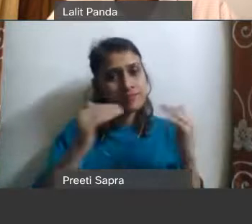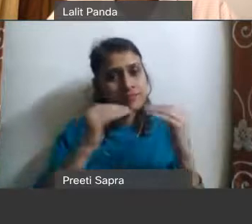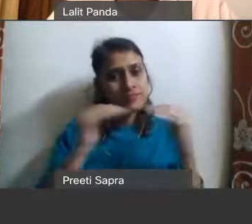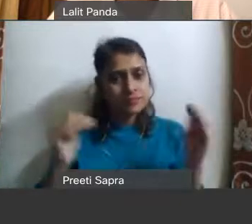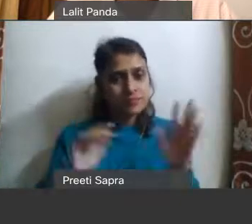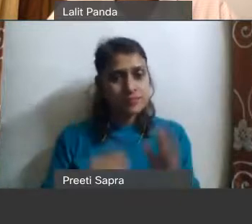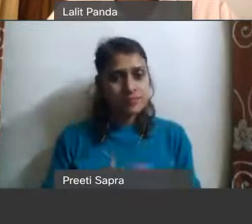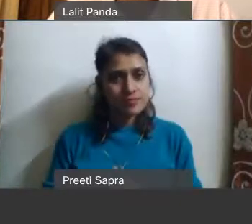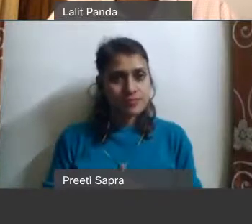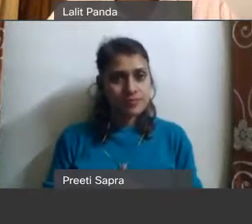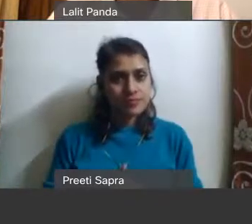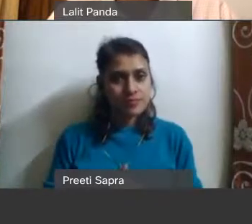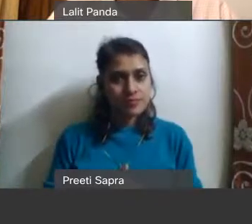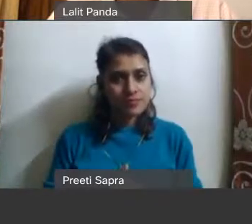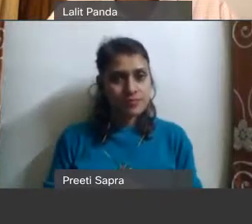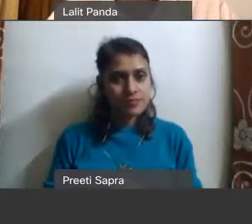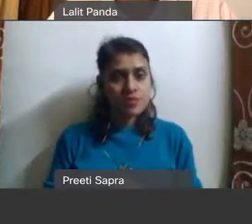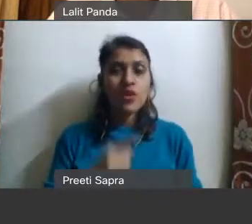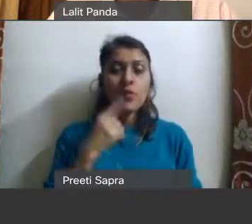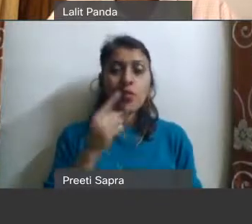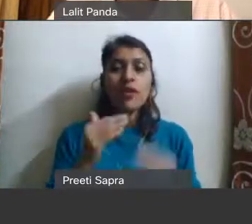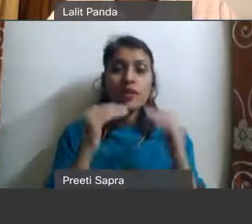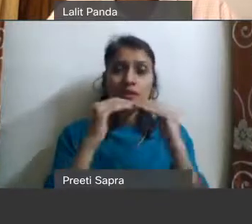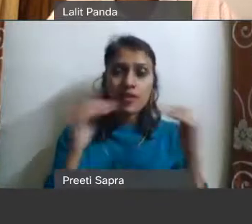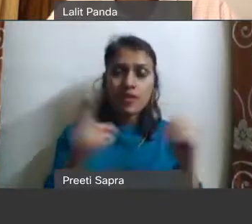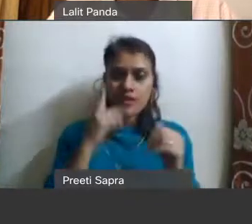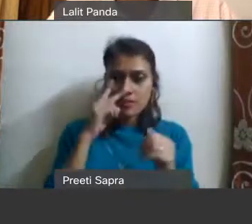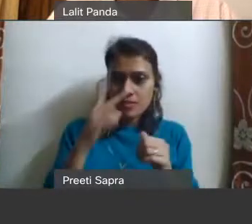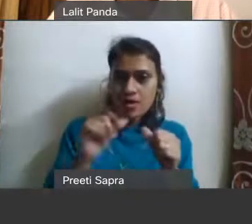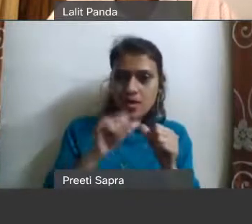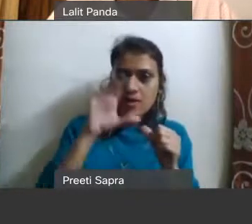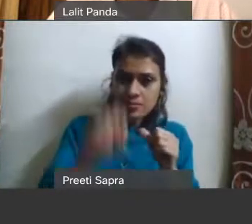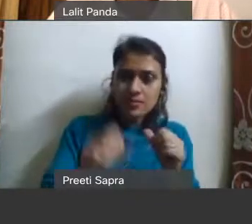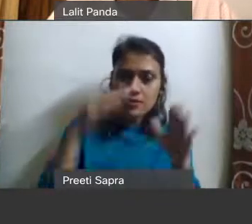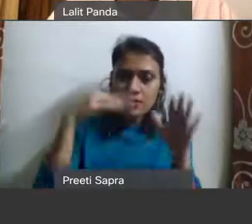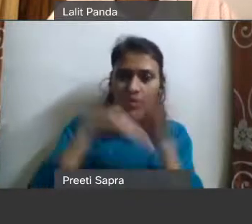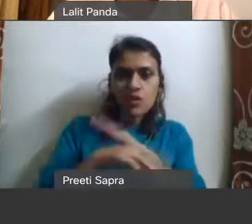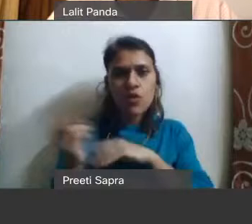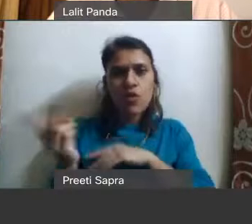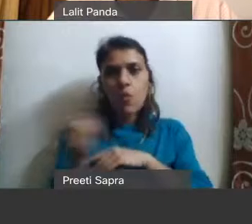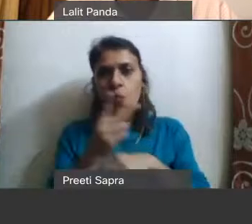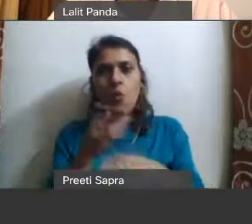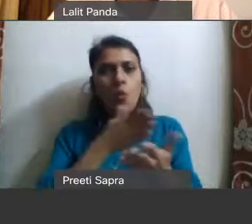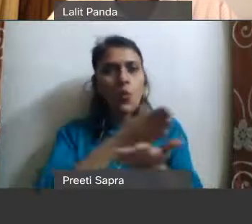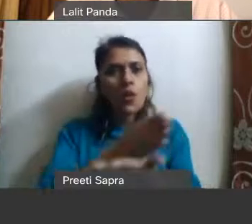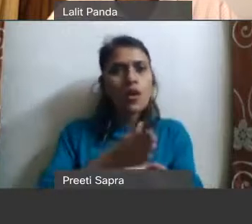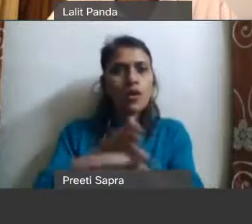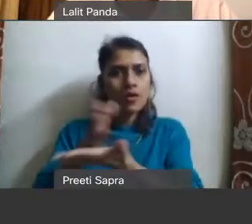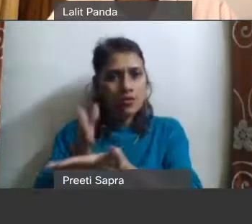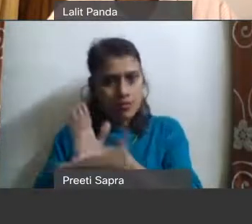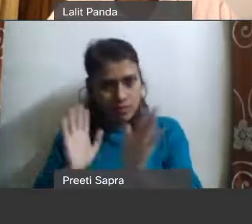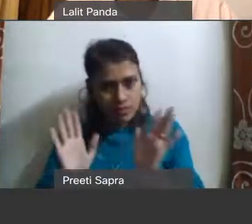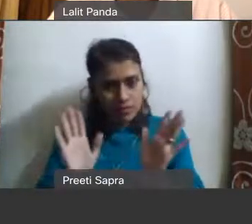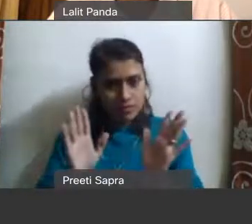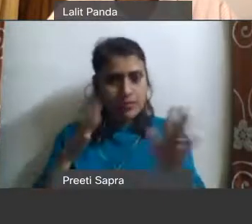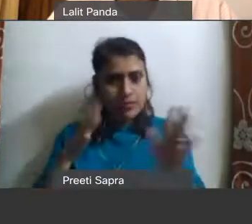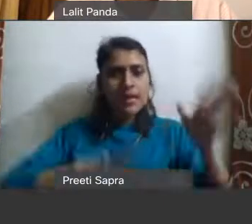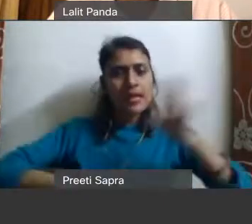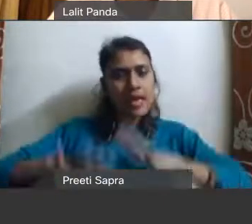we are assessing the question of equality, we will assess both in terms of whether this ameliorative